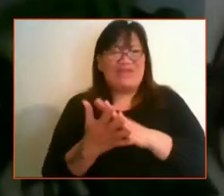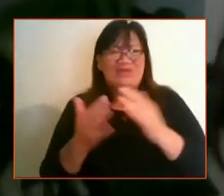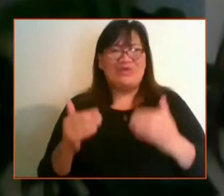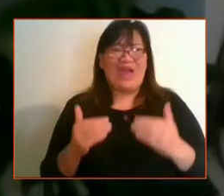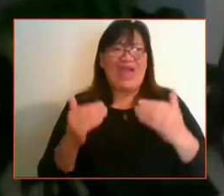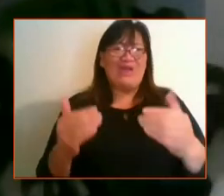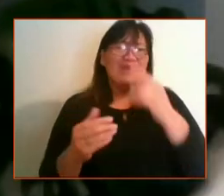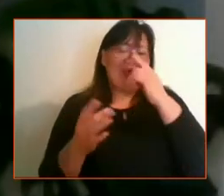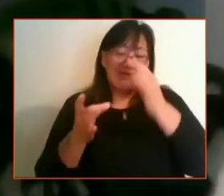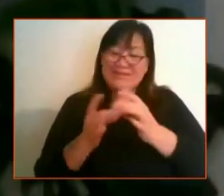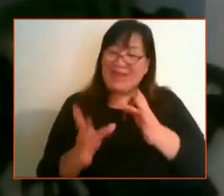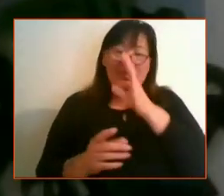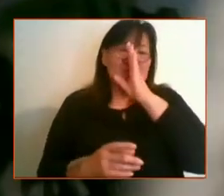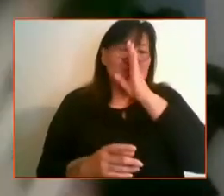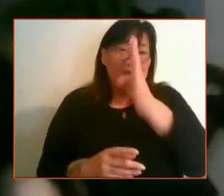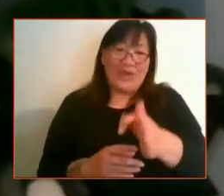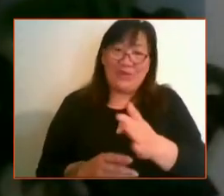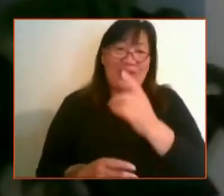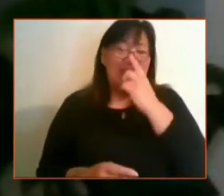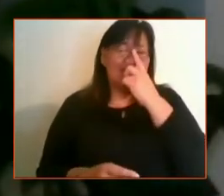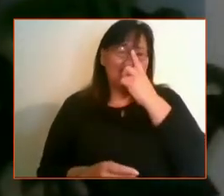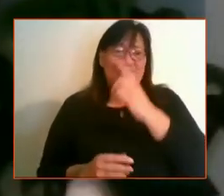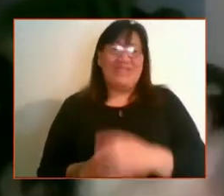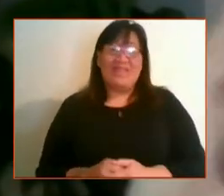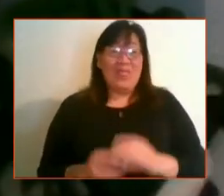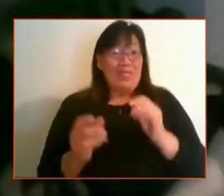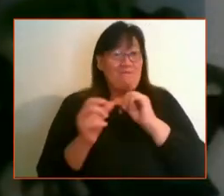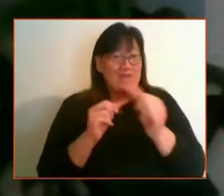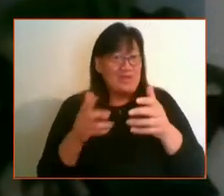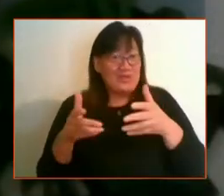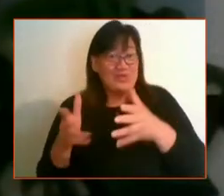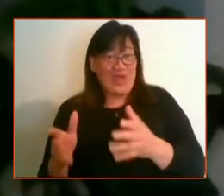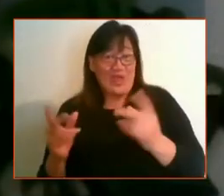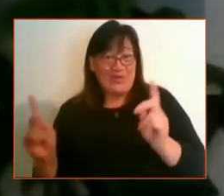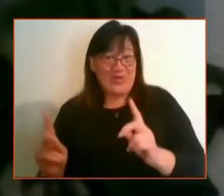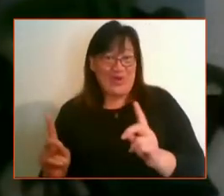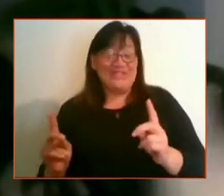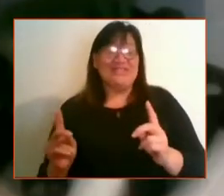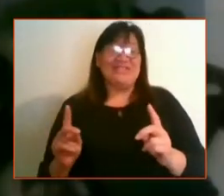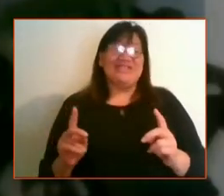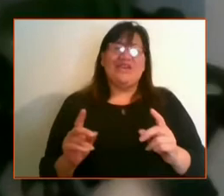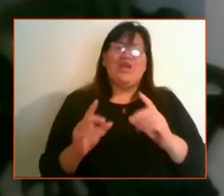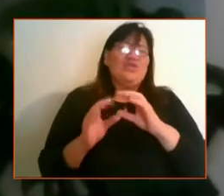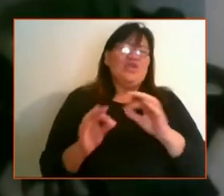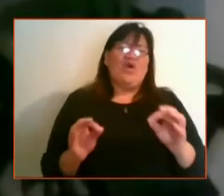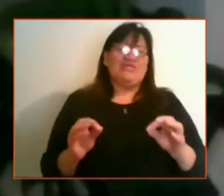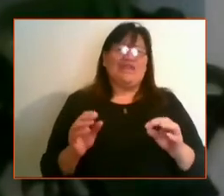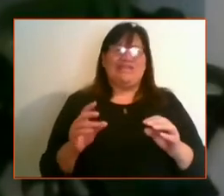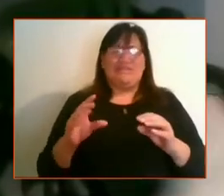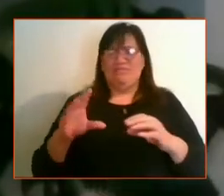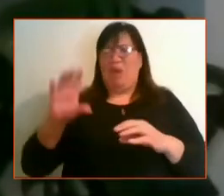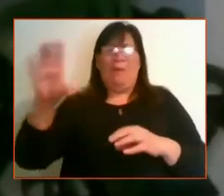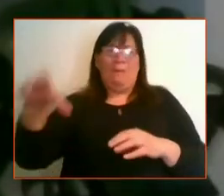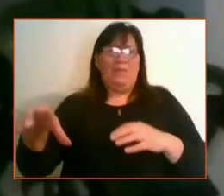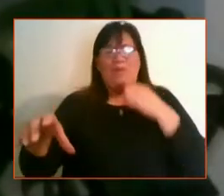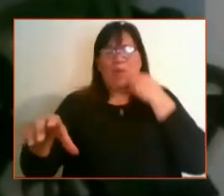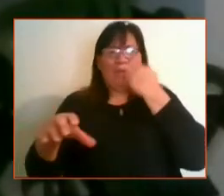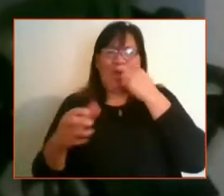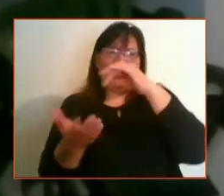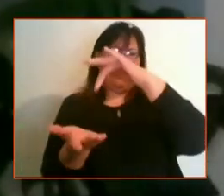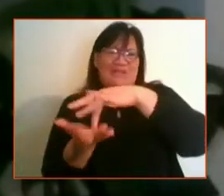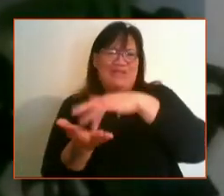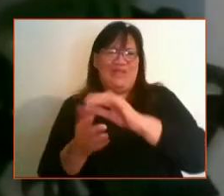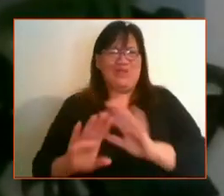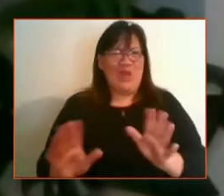immediately, I mean, the best case scenario would be not just kind of platitudes around placing Māoridom at the centre, but then talking